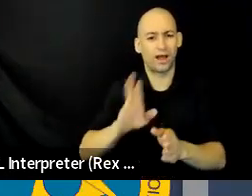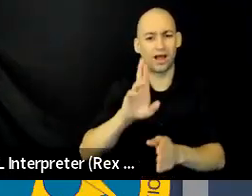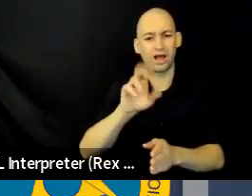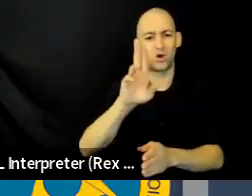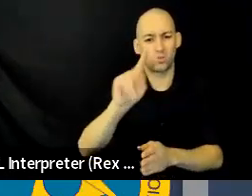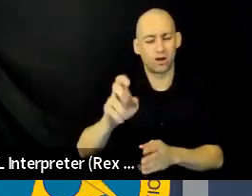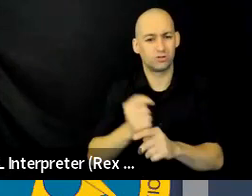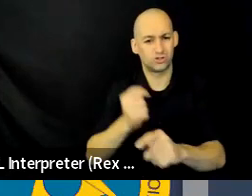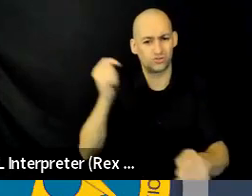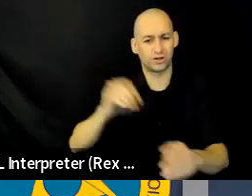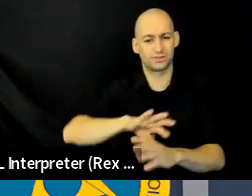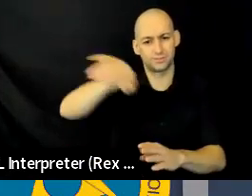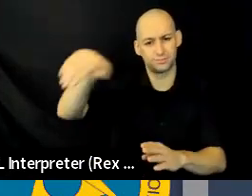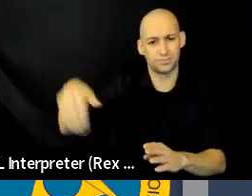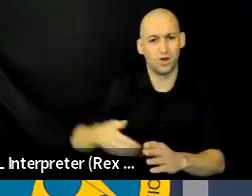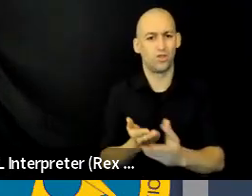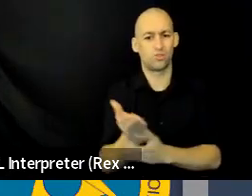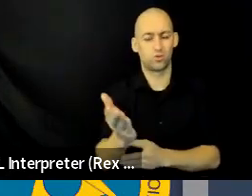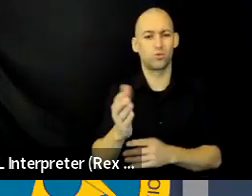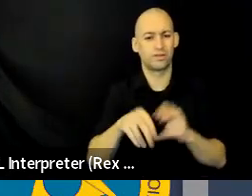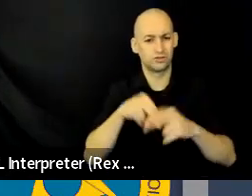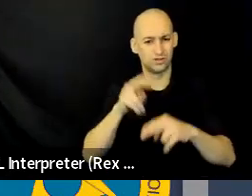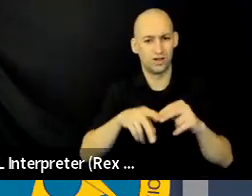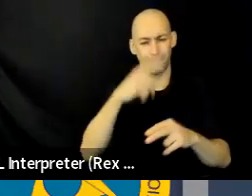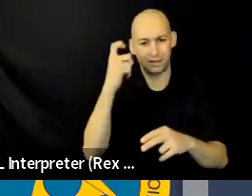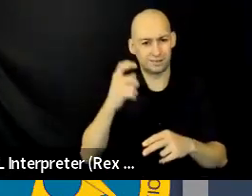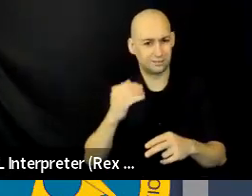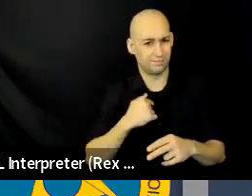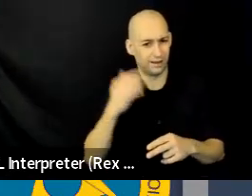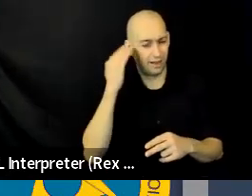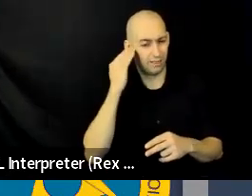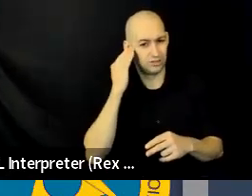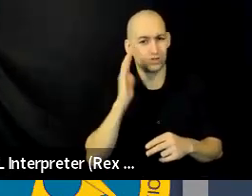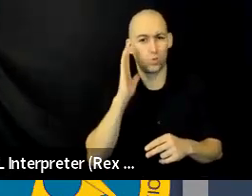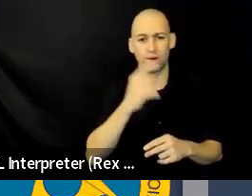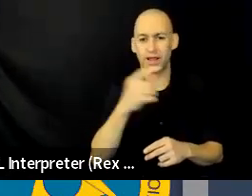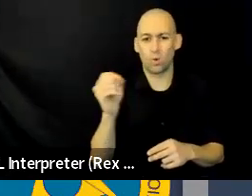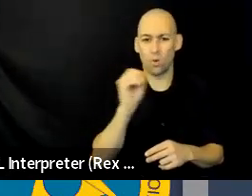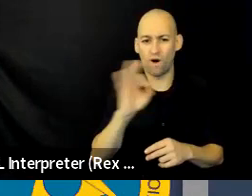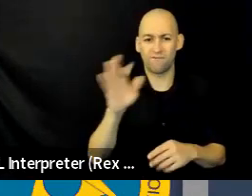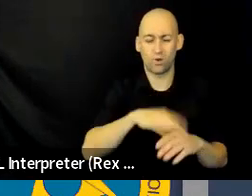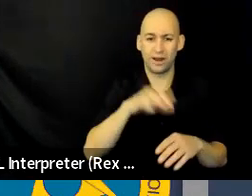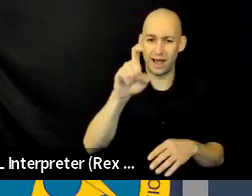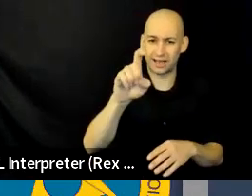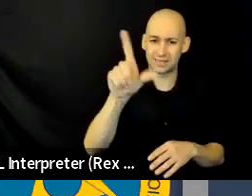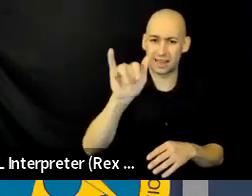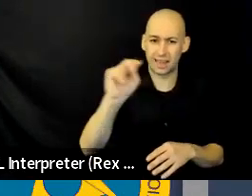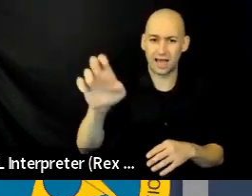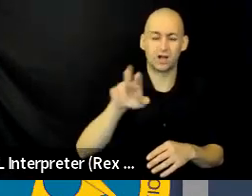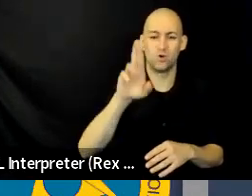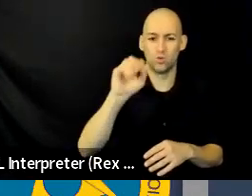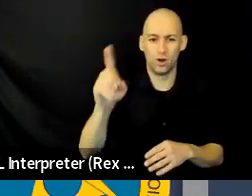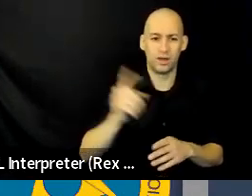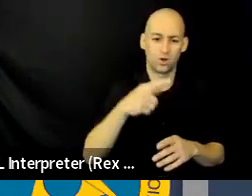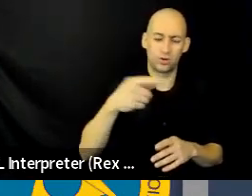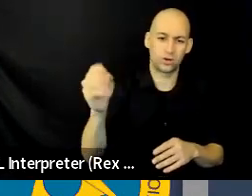the trucks during the construction deal? Because it was, to my knowledge, they were going to get off on X-Line Road and come down